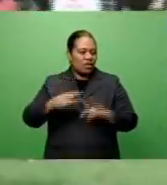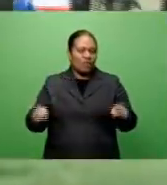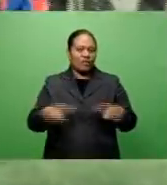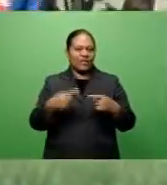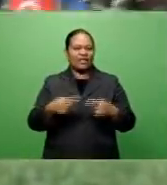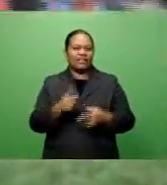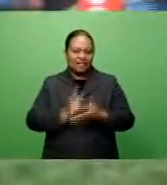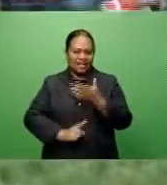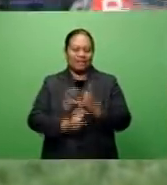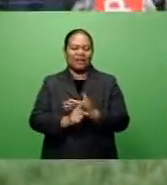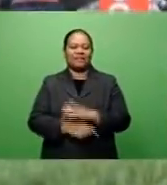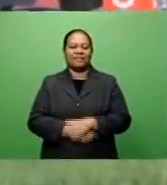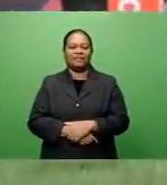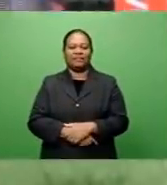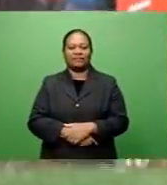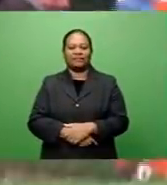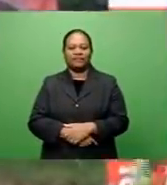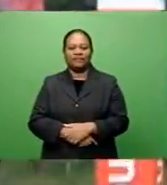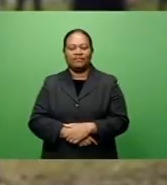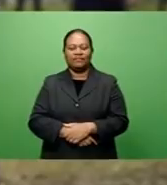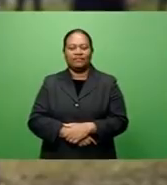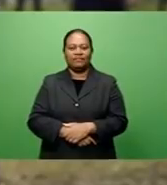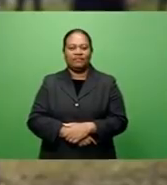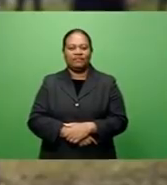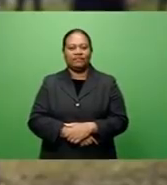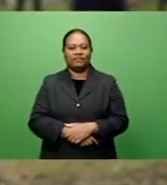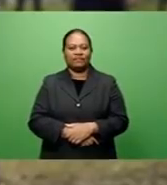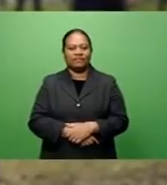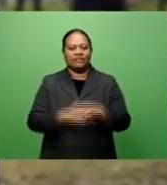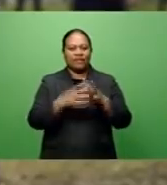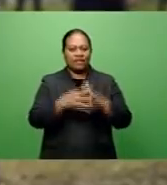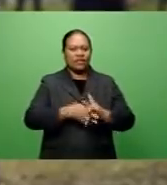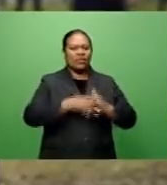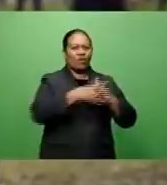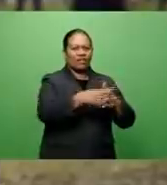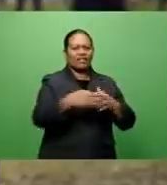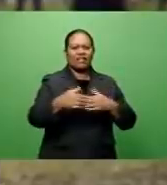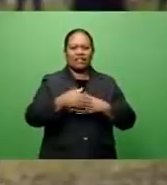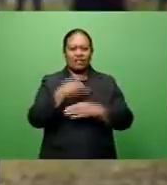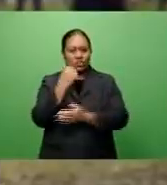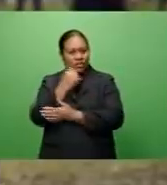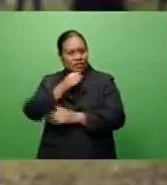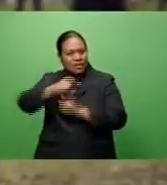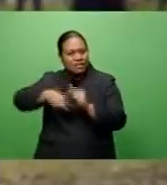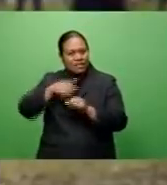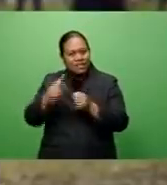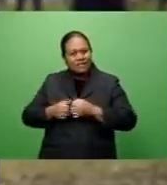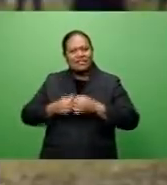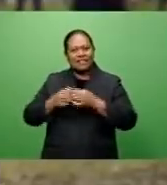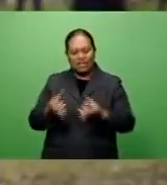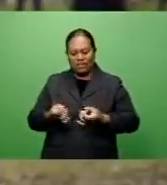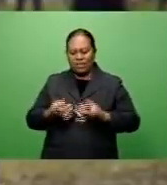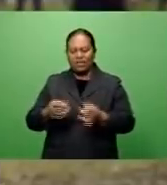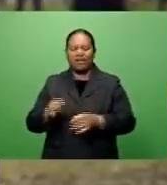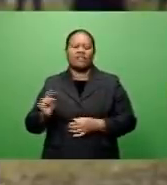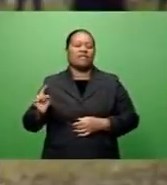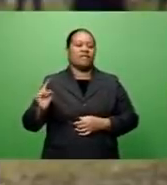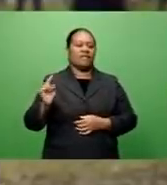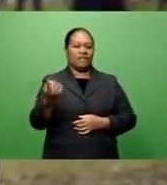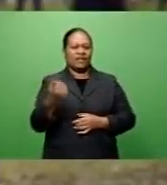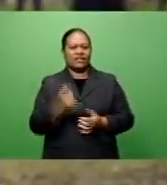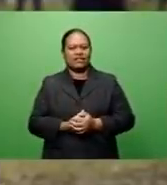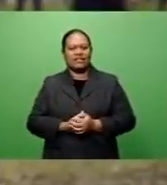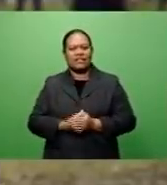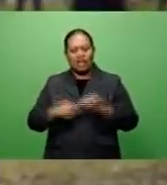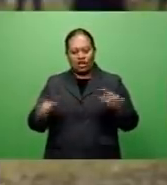begins. Tali Nawaikula, FBC Sports. The Western Touch Rugby Association has started preparations for the first